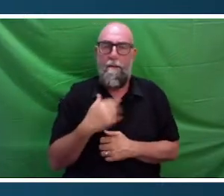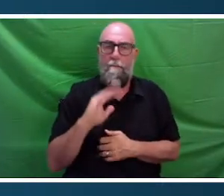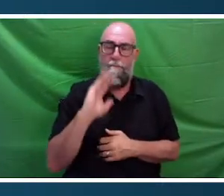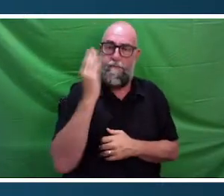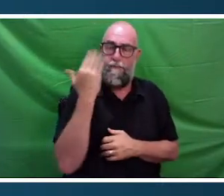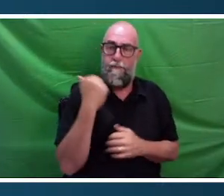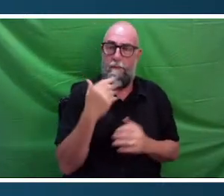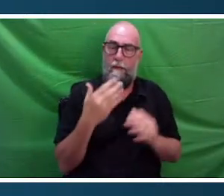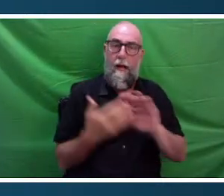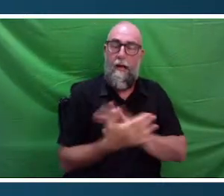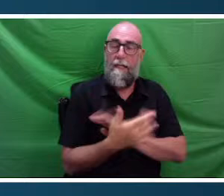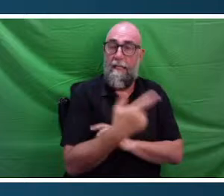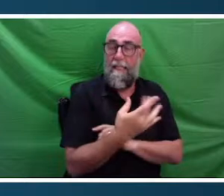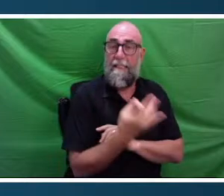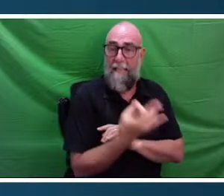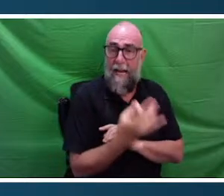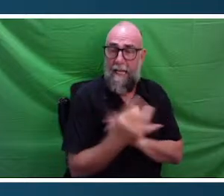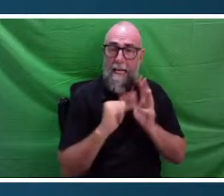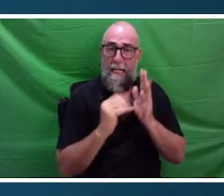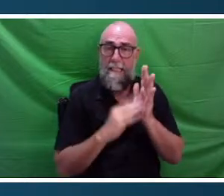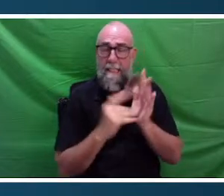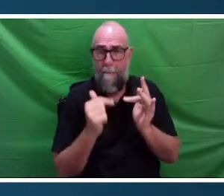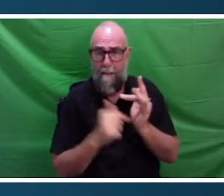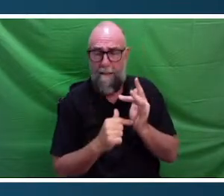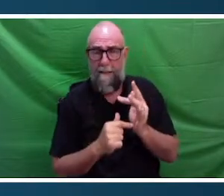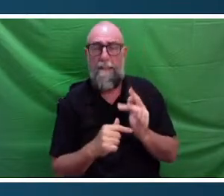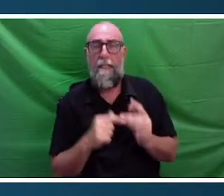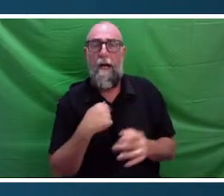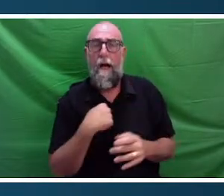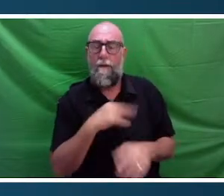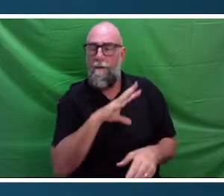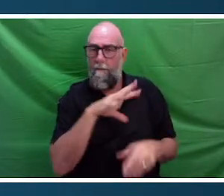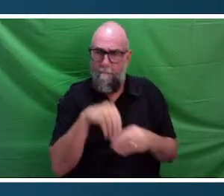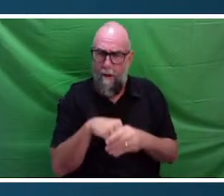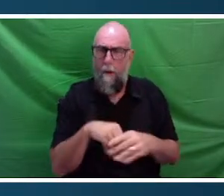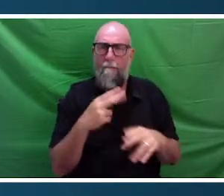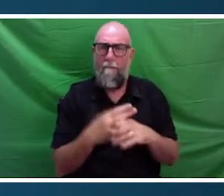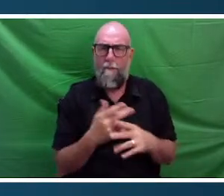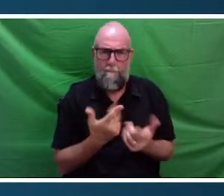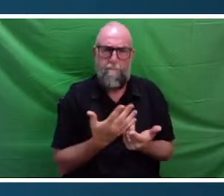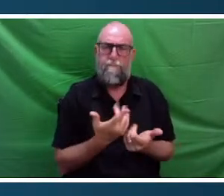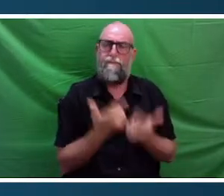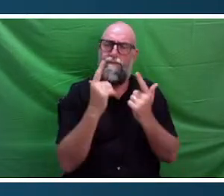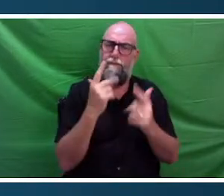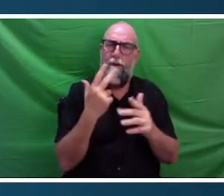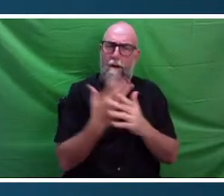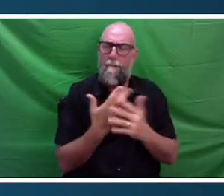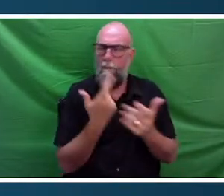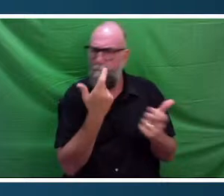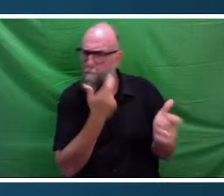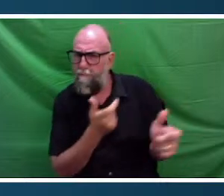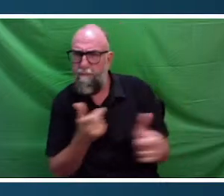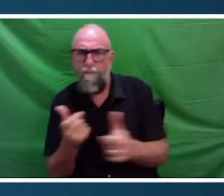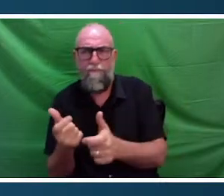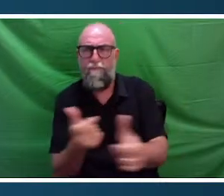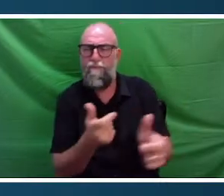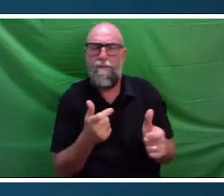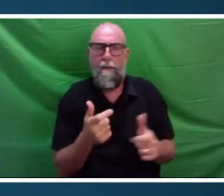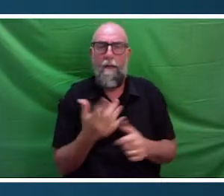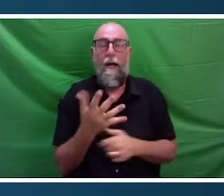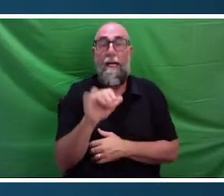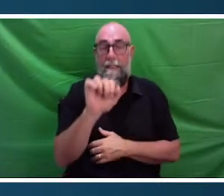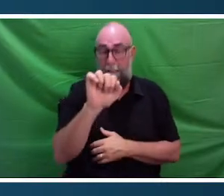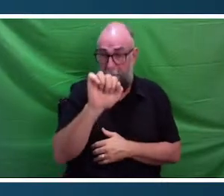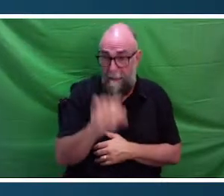Humanitarian Summit, as local as possible, as international as needed. Yet, even in these